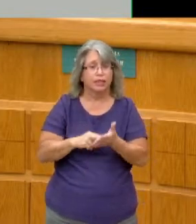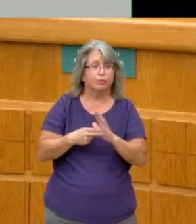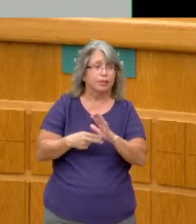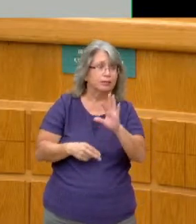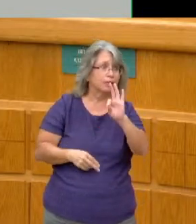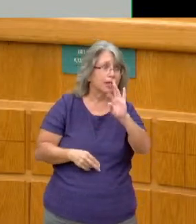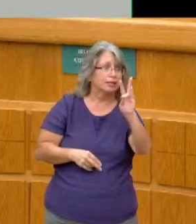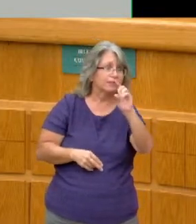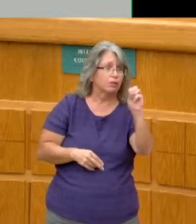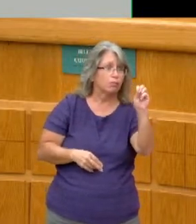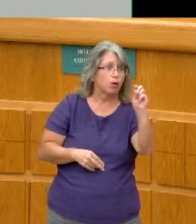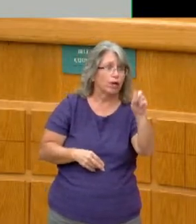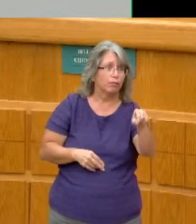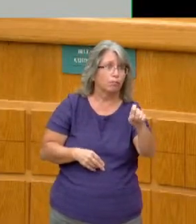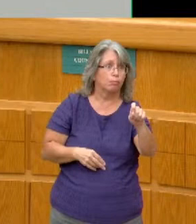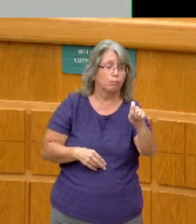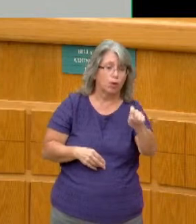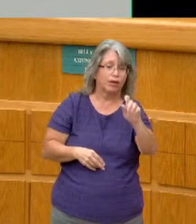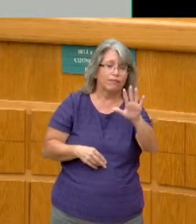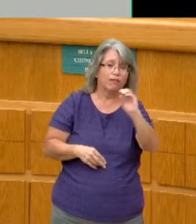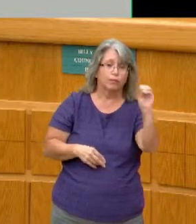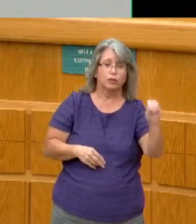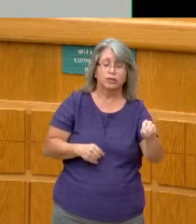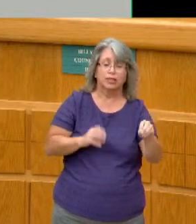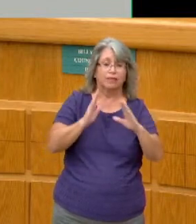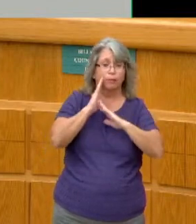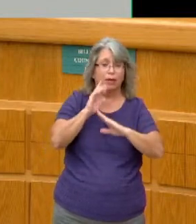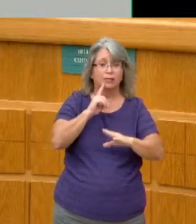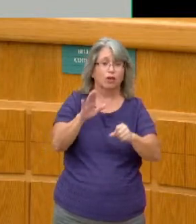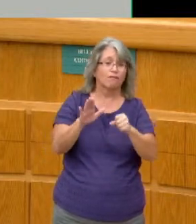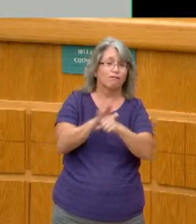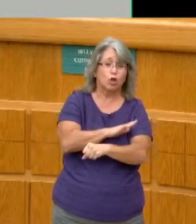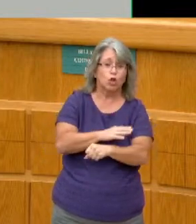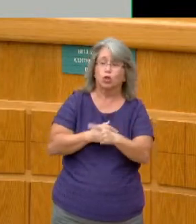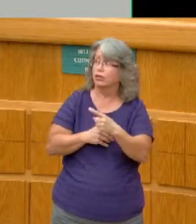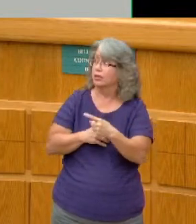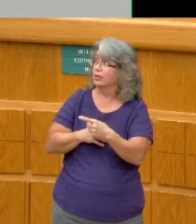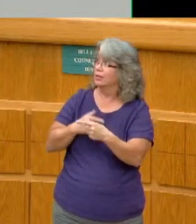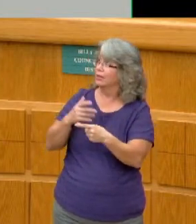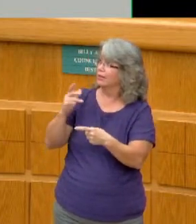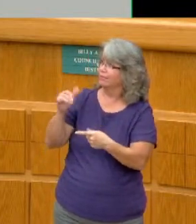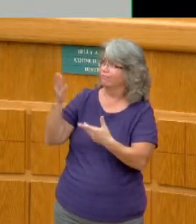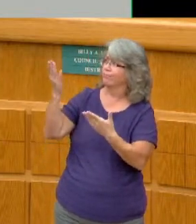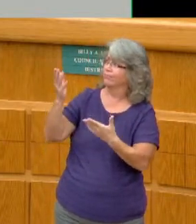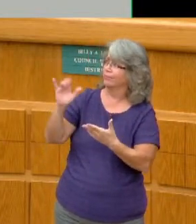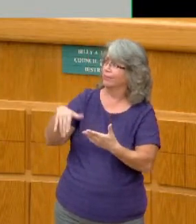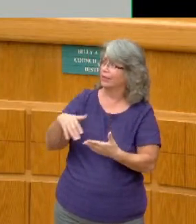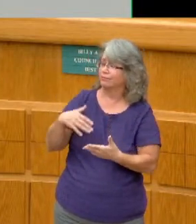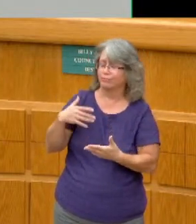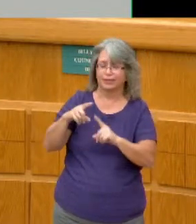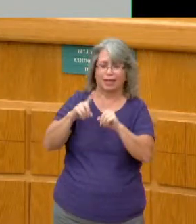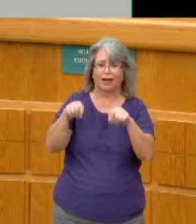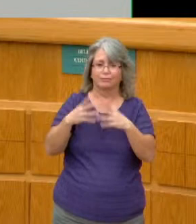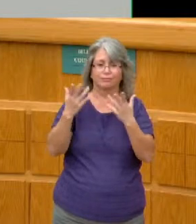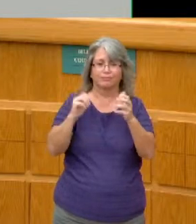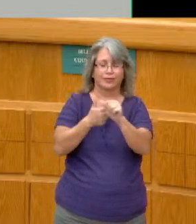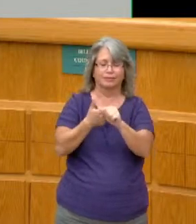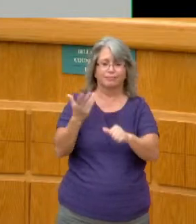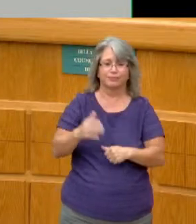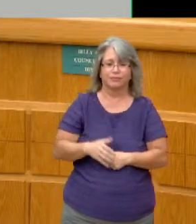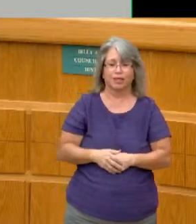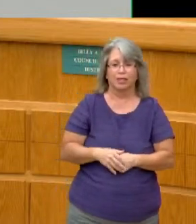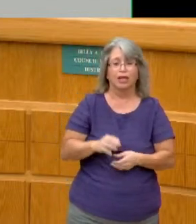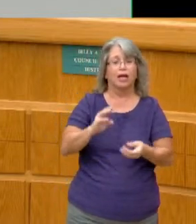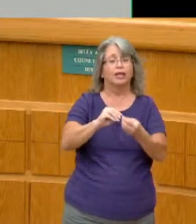97.5% are full. And that's very abnormal. Oh, there it is, vaccines work. I don't know why I did that. All right. Fatalities, they're still